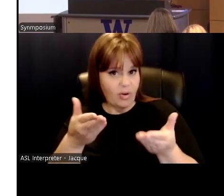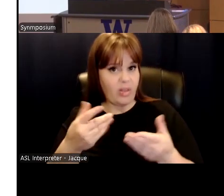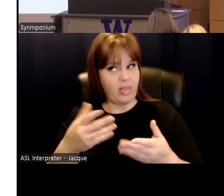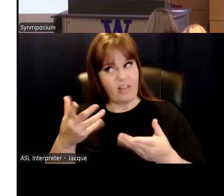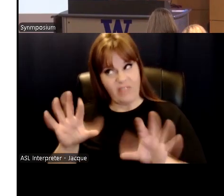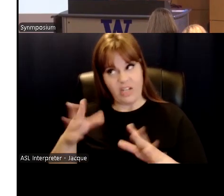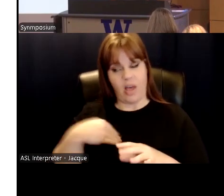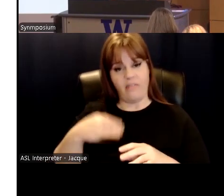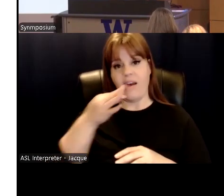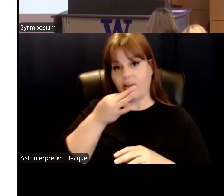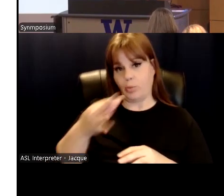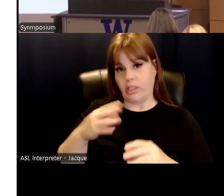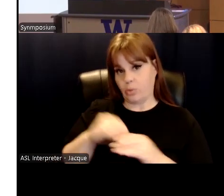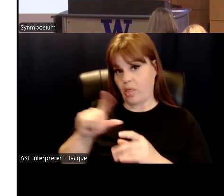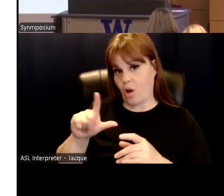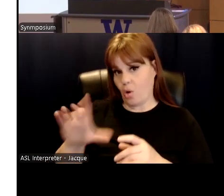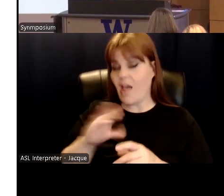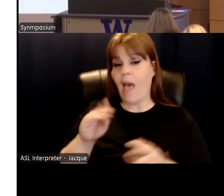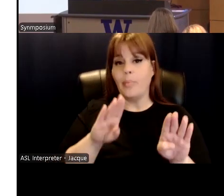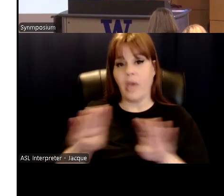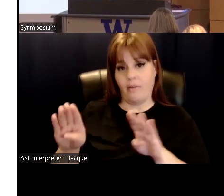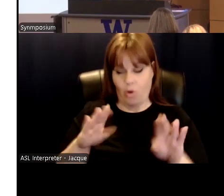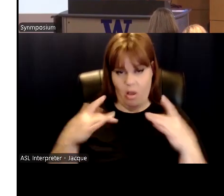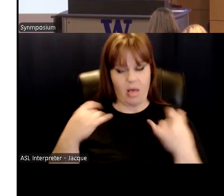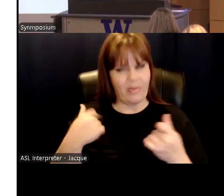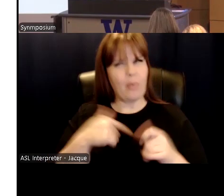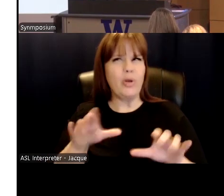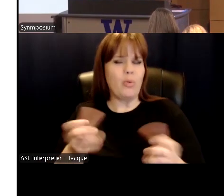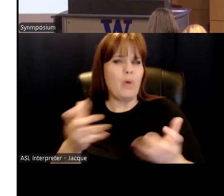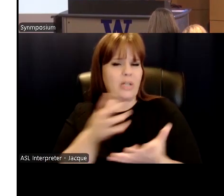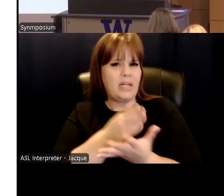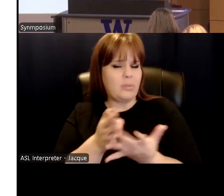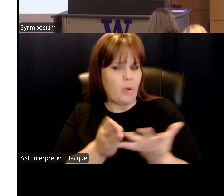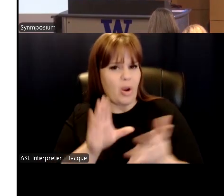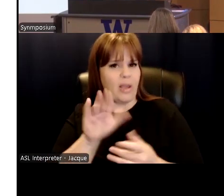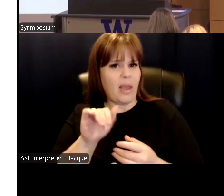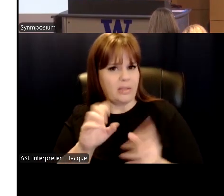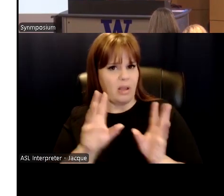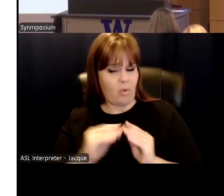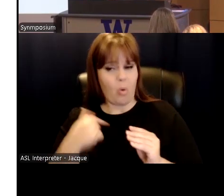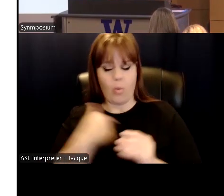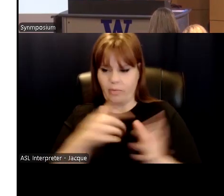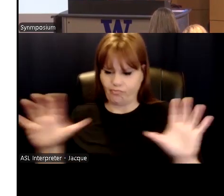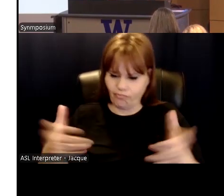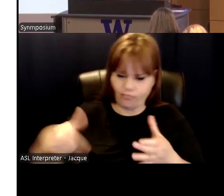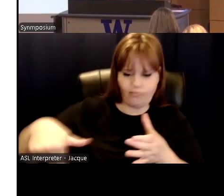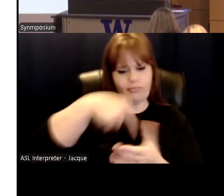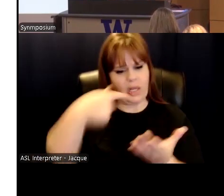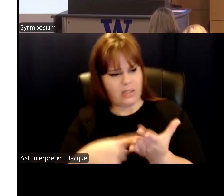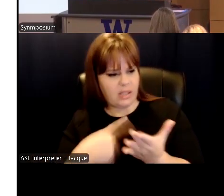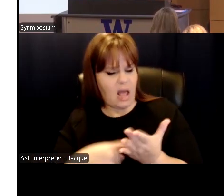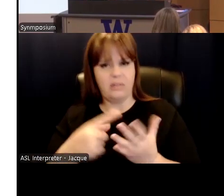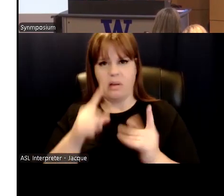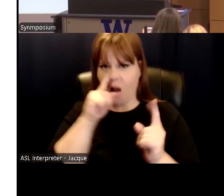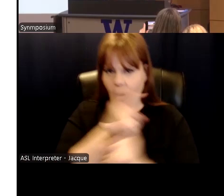as behavioral health. And we do multidisciplinary case conferences. We get everybody together, we discuss complex cases, and